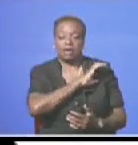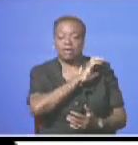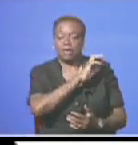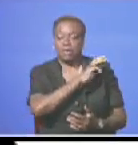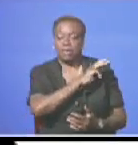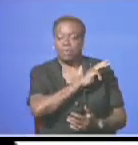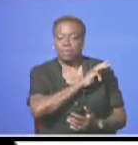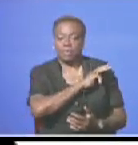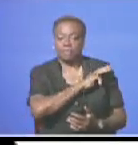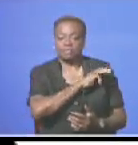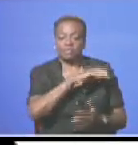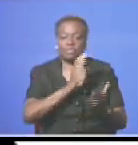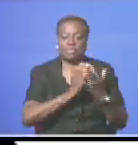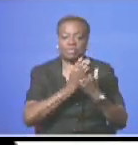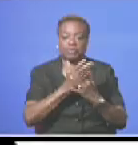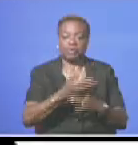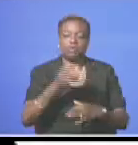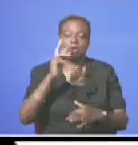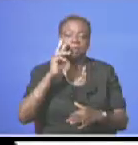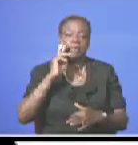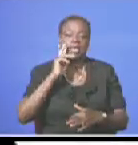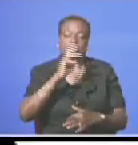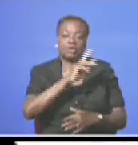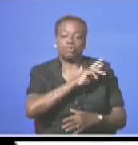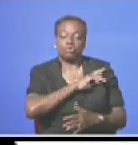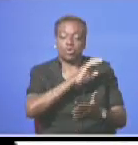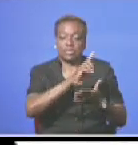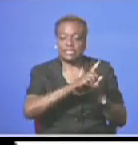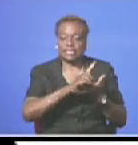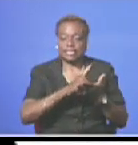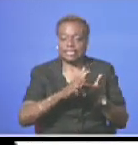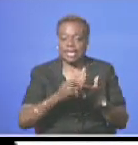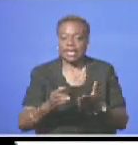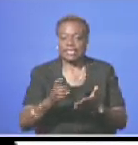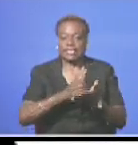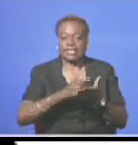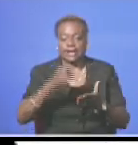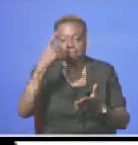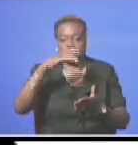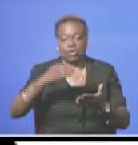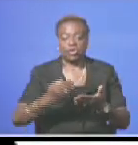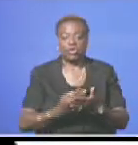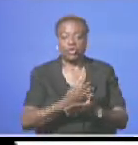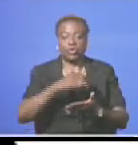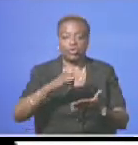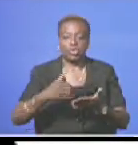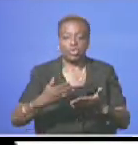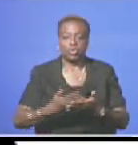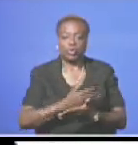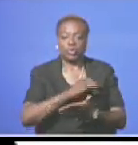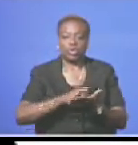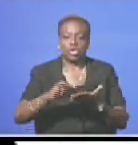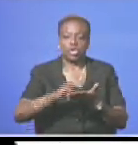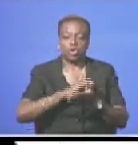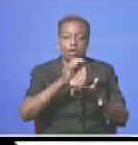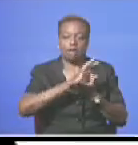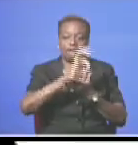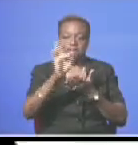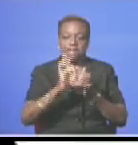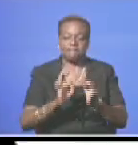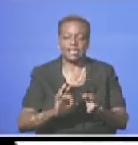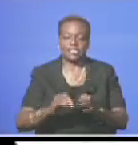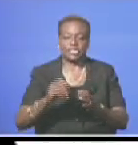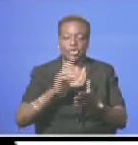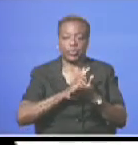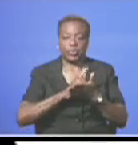Design is busy organizing a thought sent to designs for New York Fashion Week this September. The vibrant color of hope fabric is